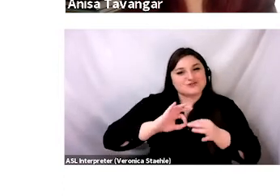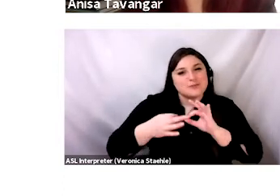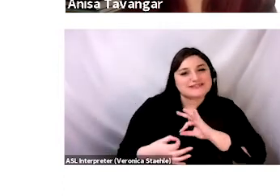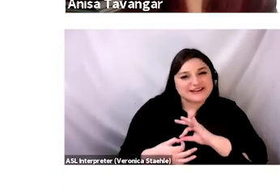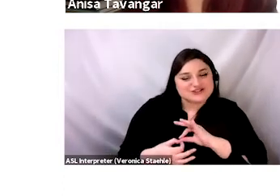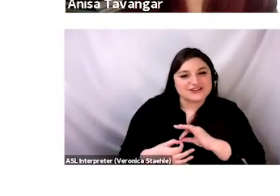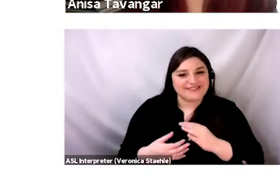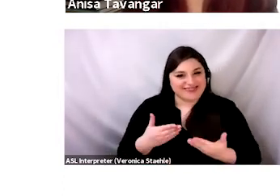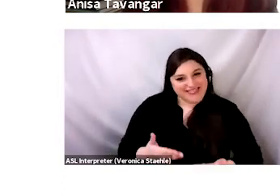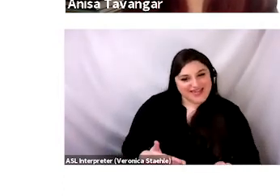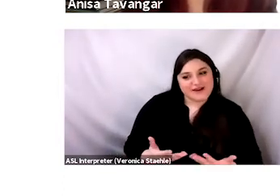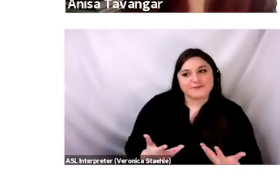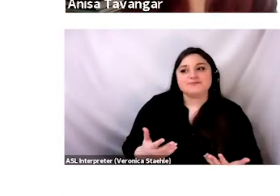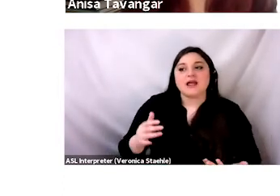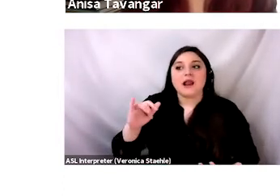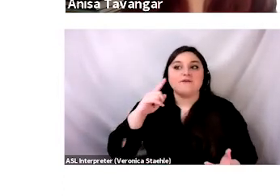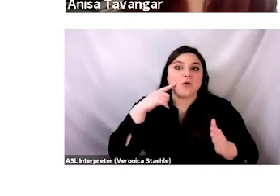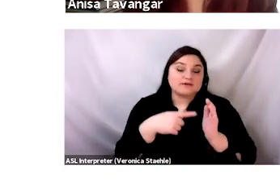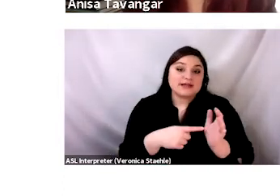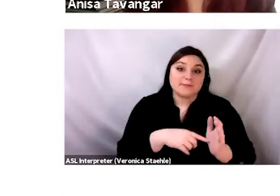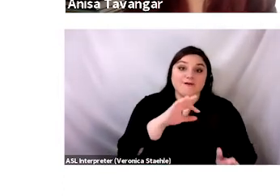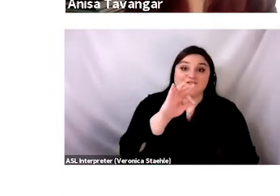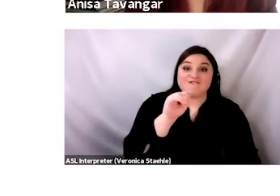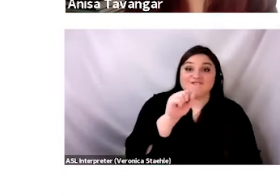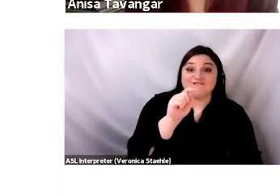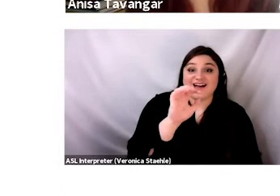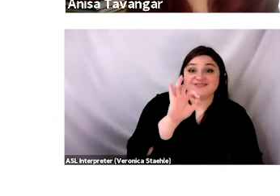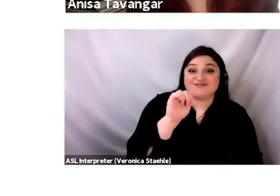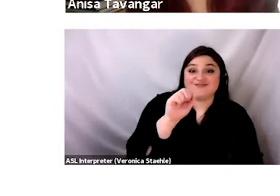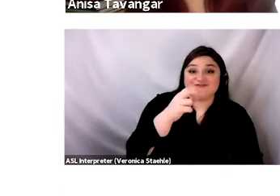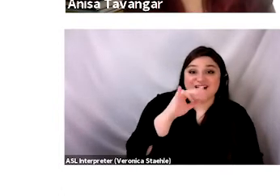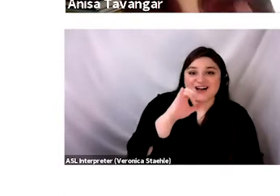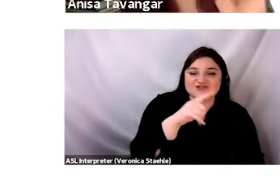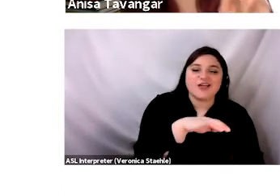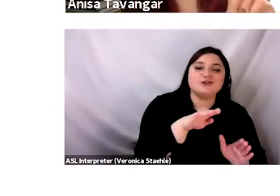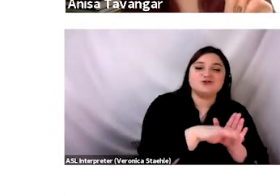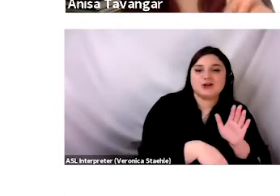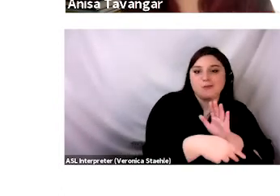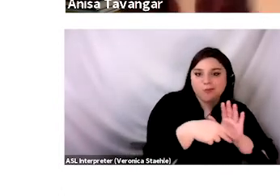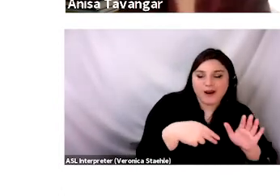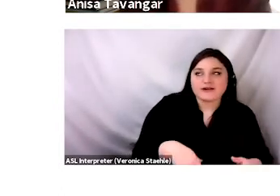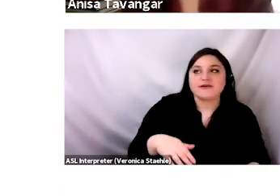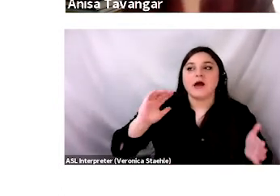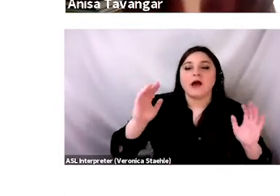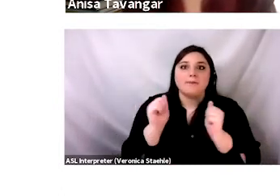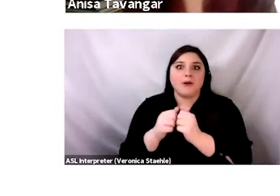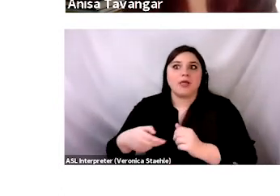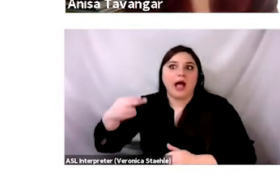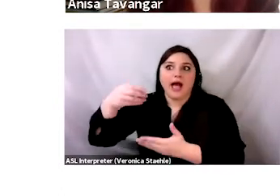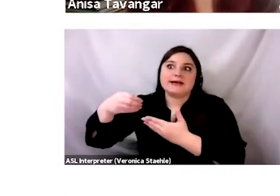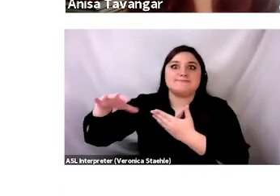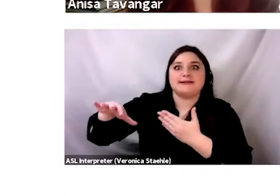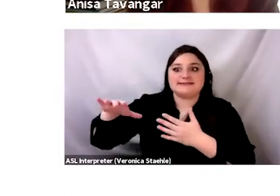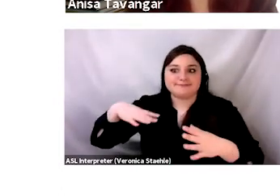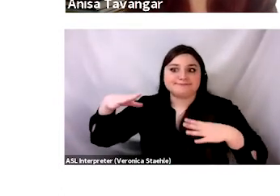even fast fashion or sort of a lower price point clothing versus sort of the more quote unquote sustainable brands that are at a higher price point, not